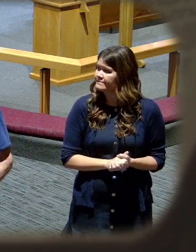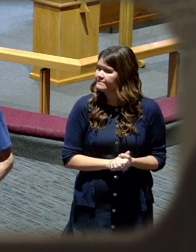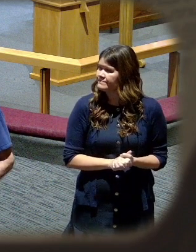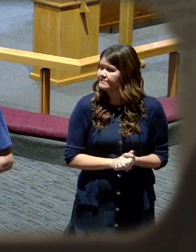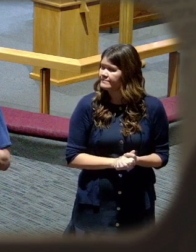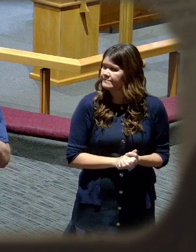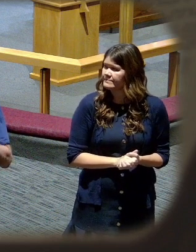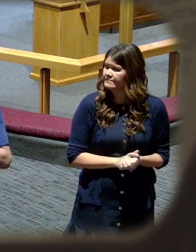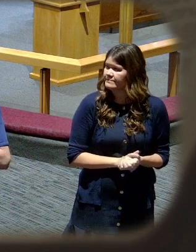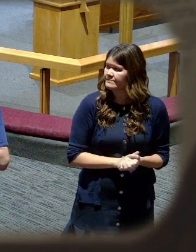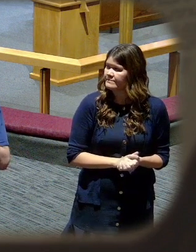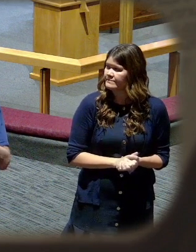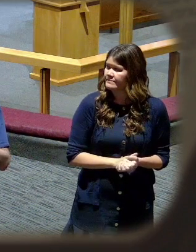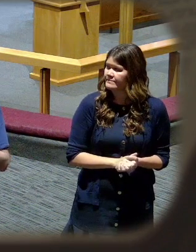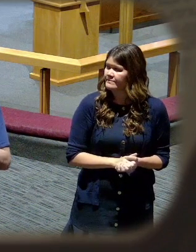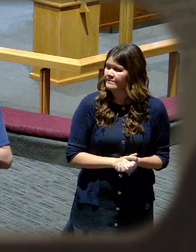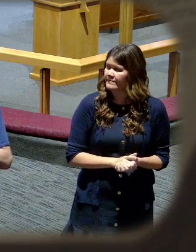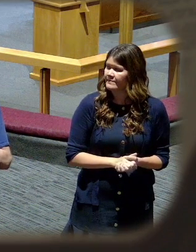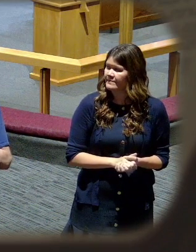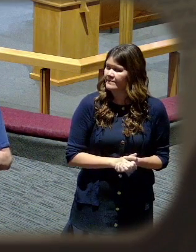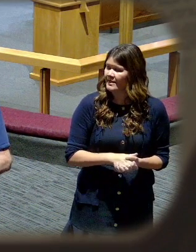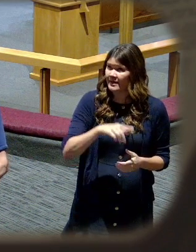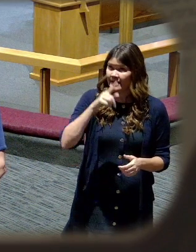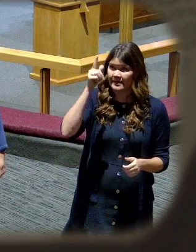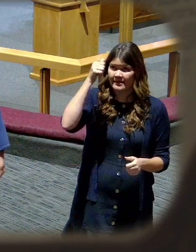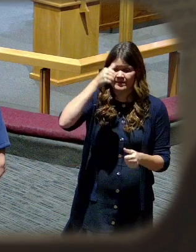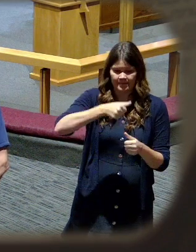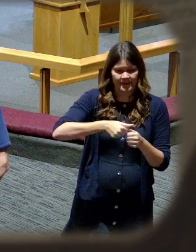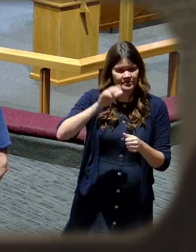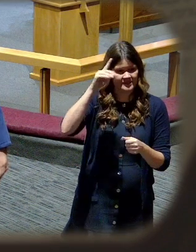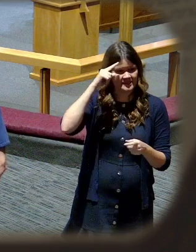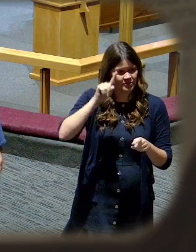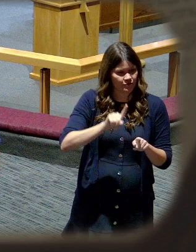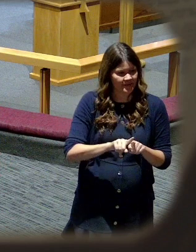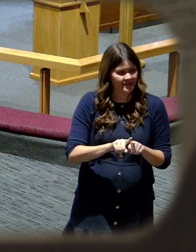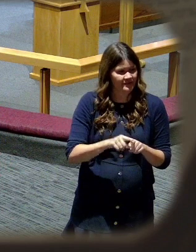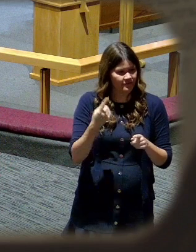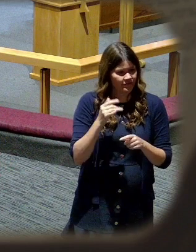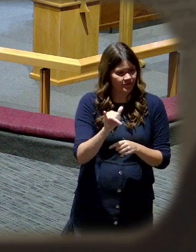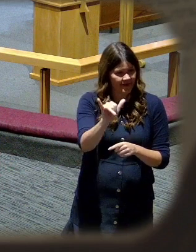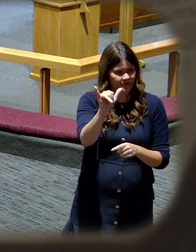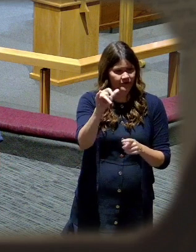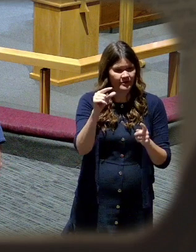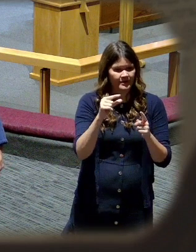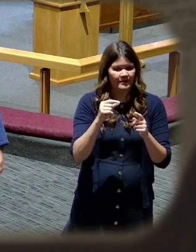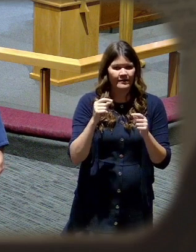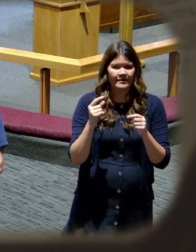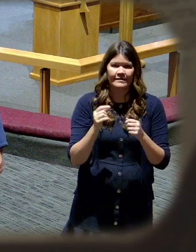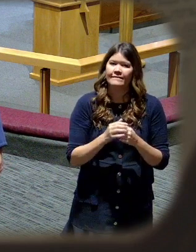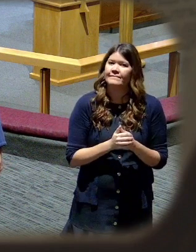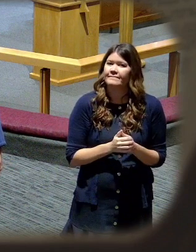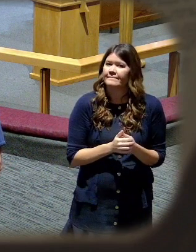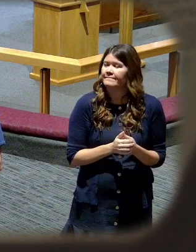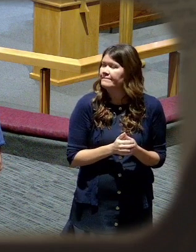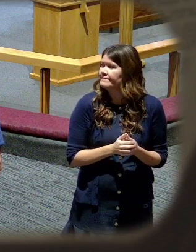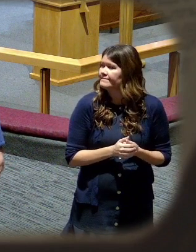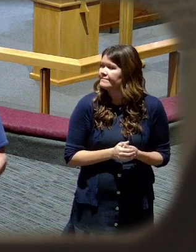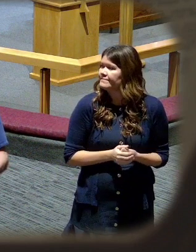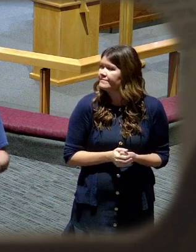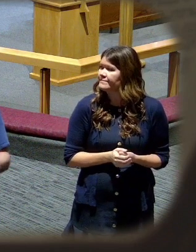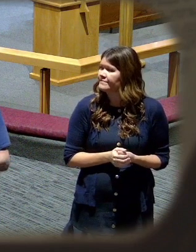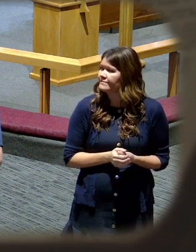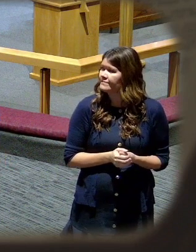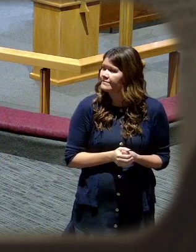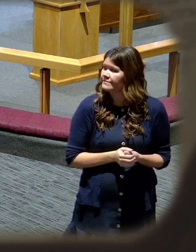He remembers his covenant forever, the word that he commanded for 1,000 generations. Glory be to